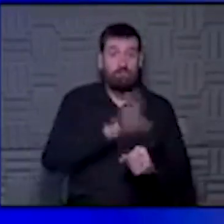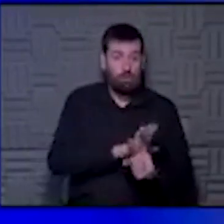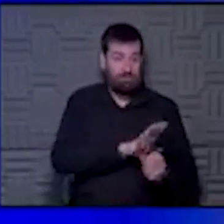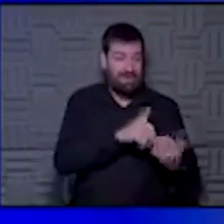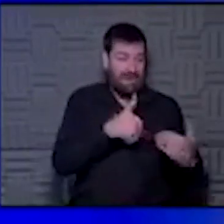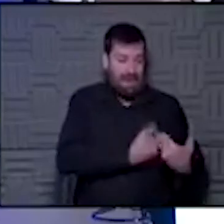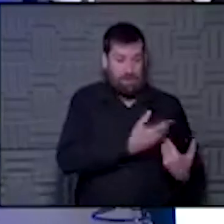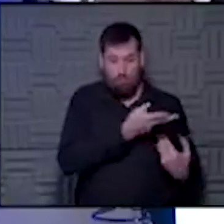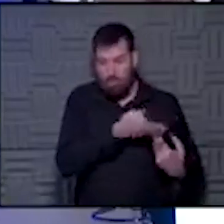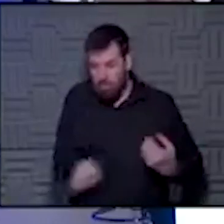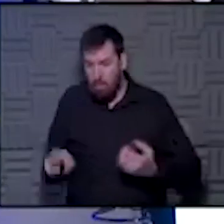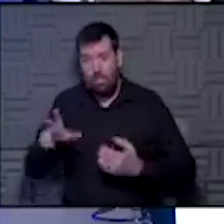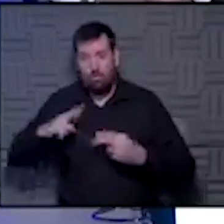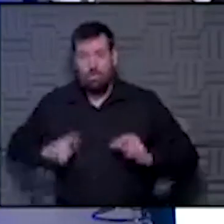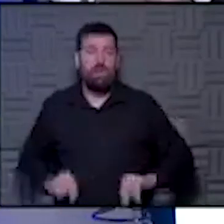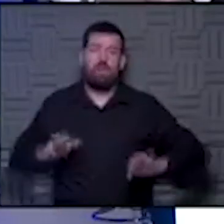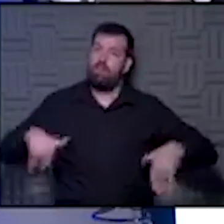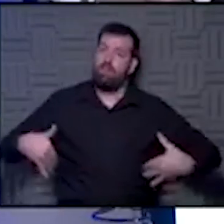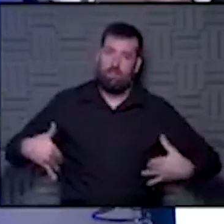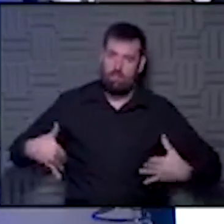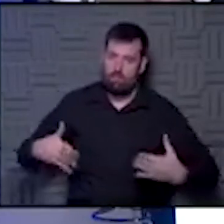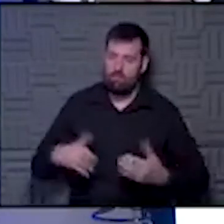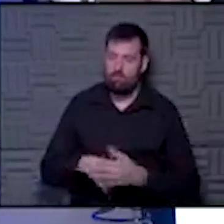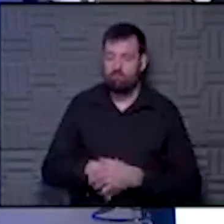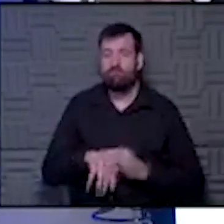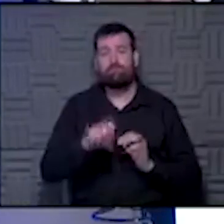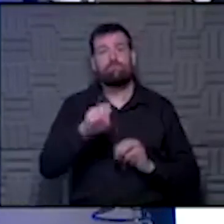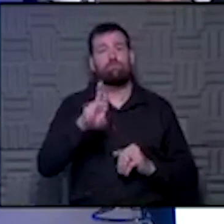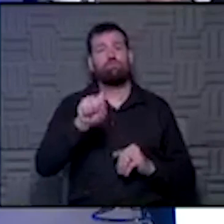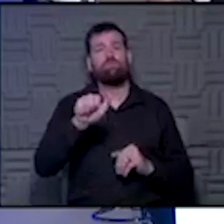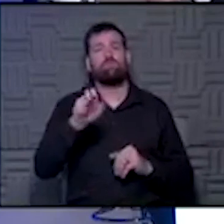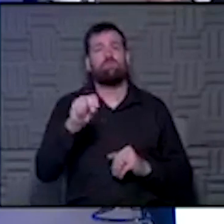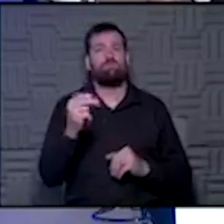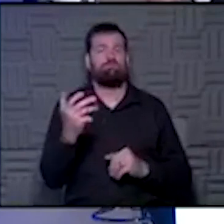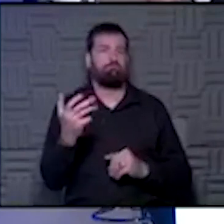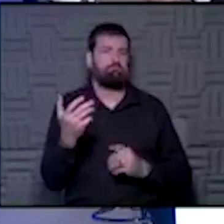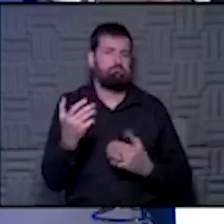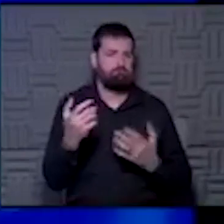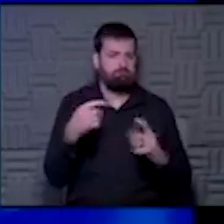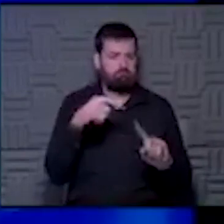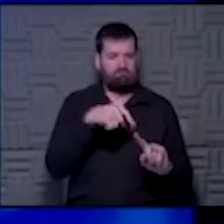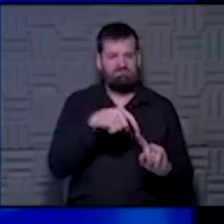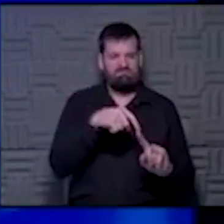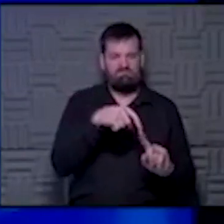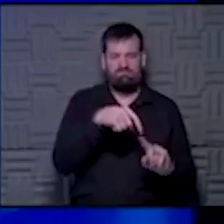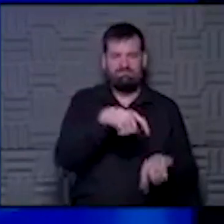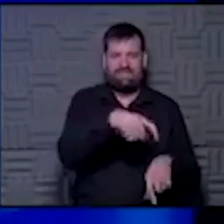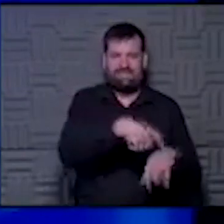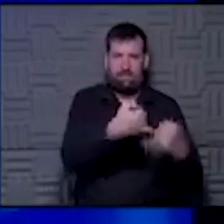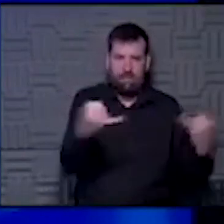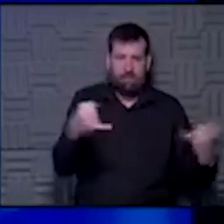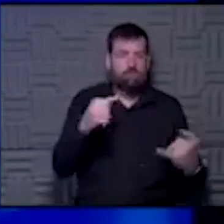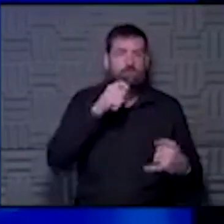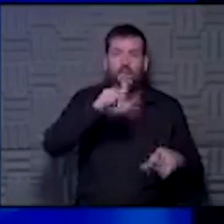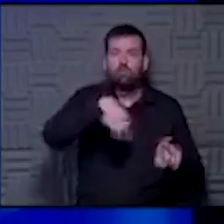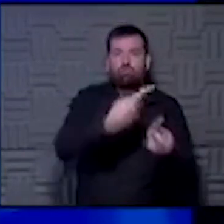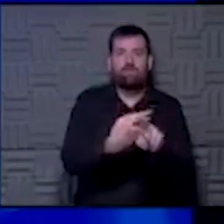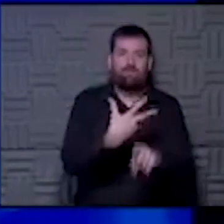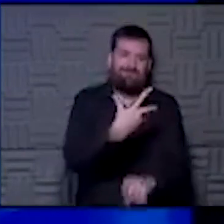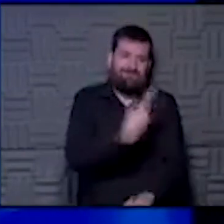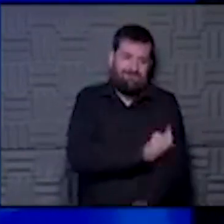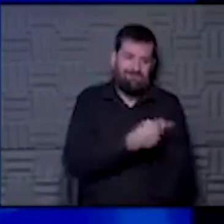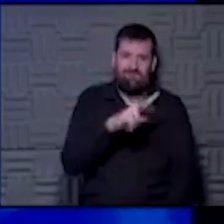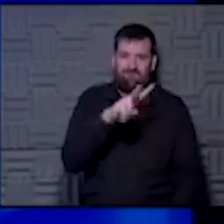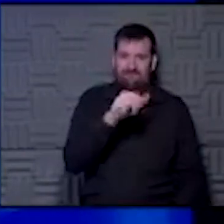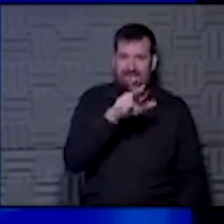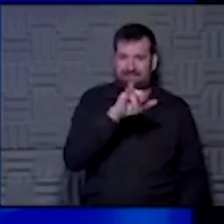yet. Susan wants to know, what's a reasonable timeline or path to not just getting a vaccine, but getting it